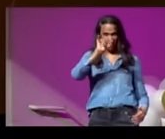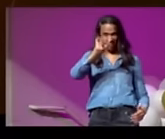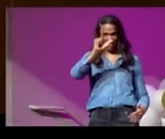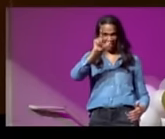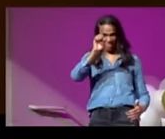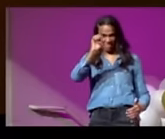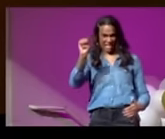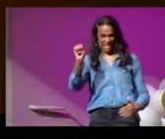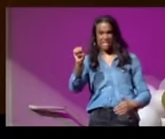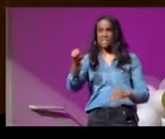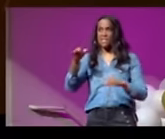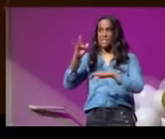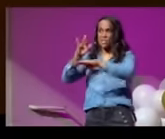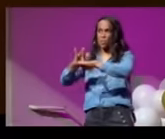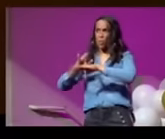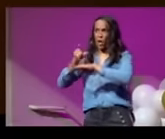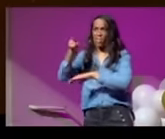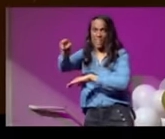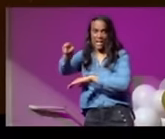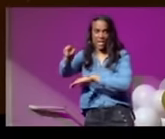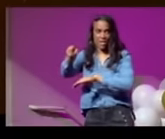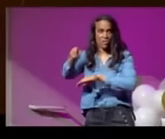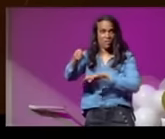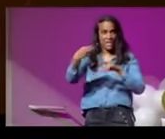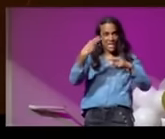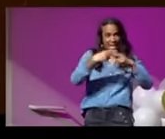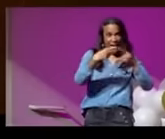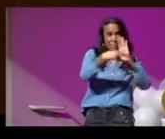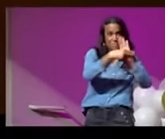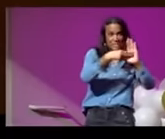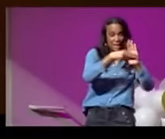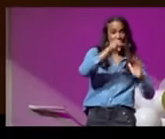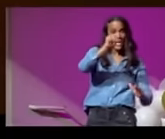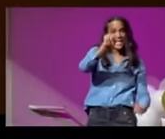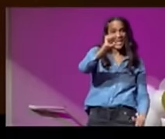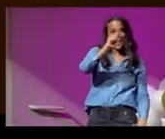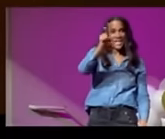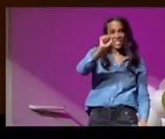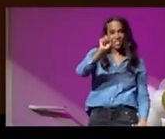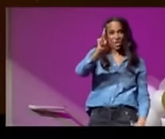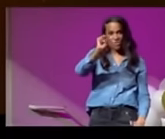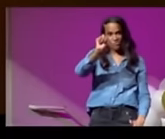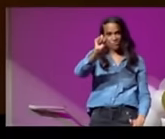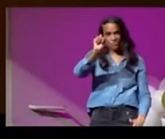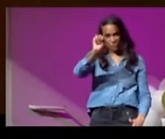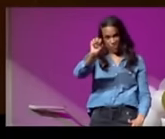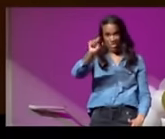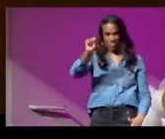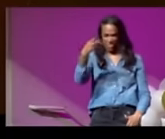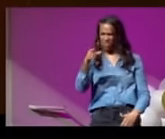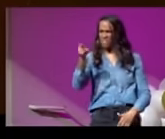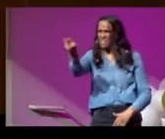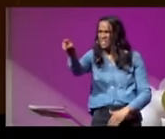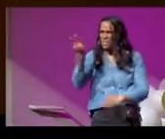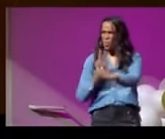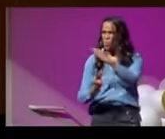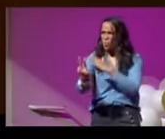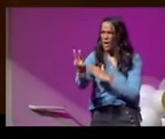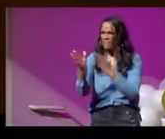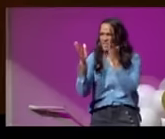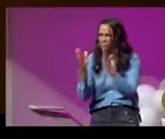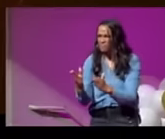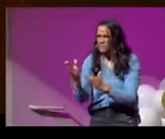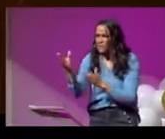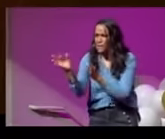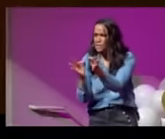lived in a town called Nazareth. So was fulfilled what was said through the prophets, that he would be